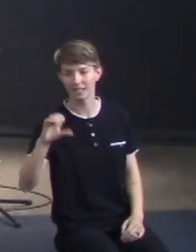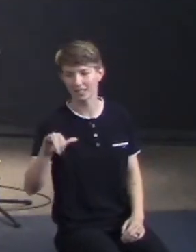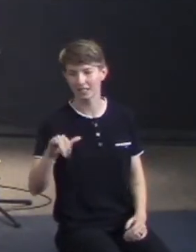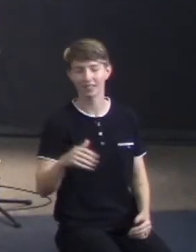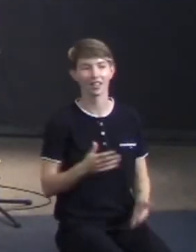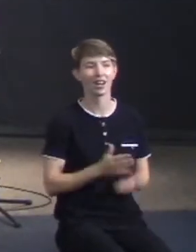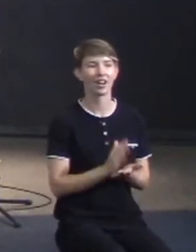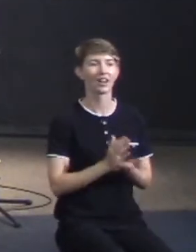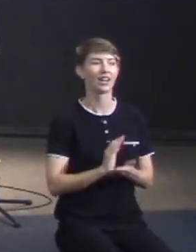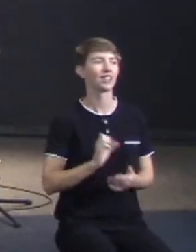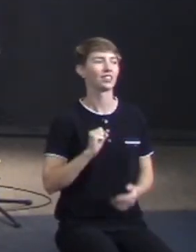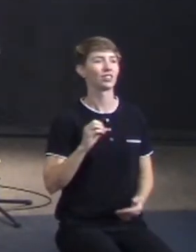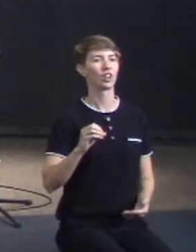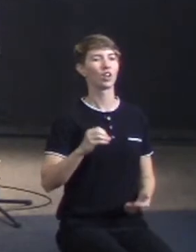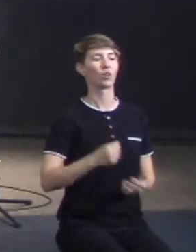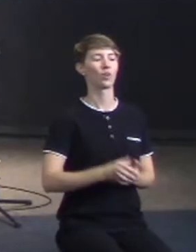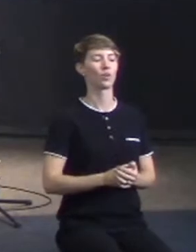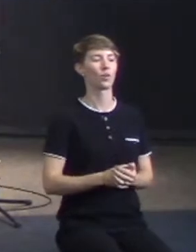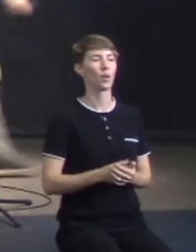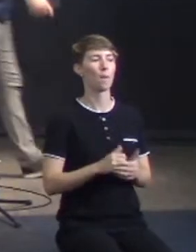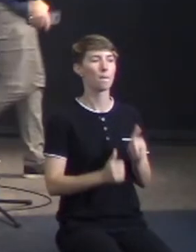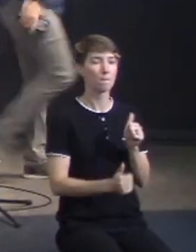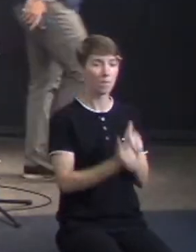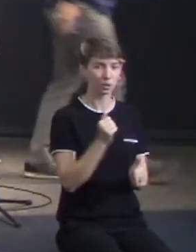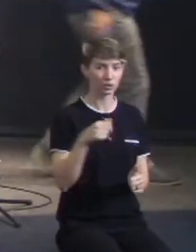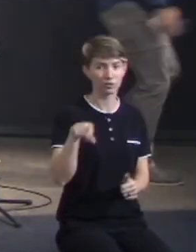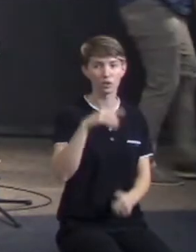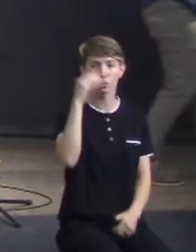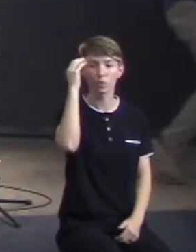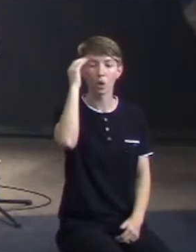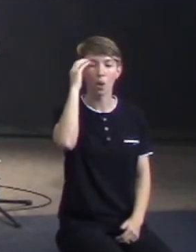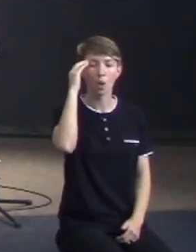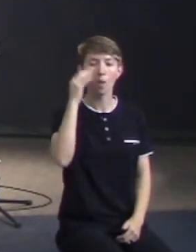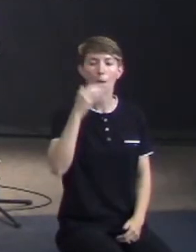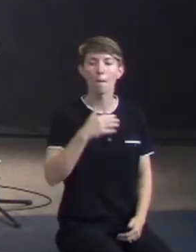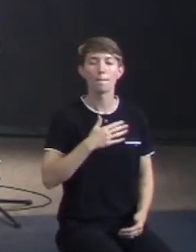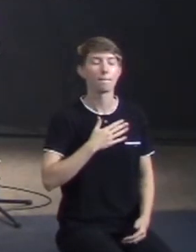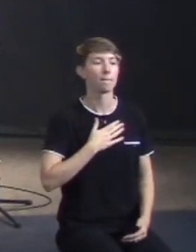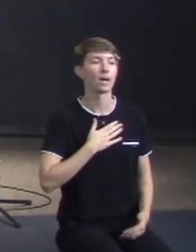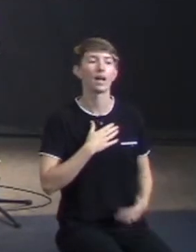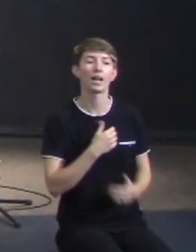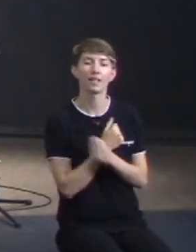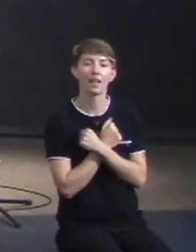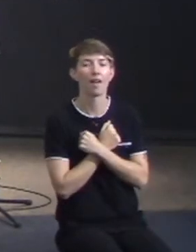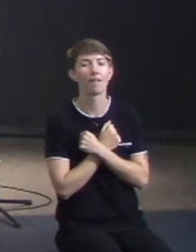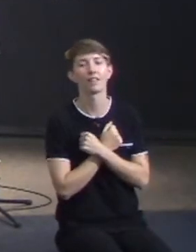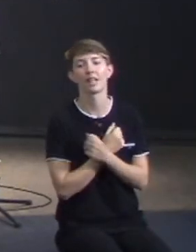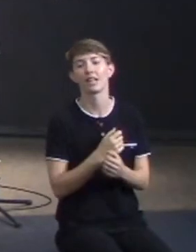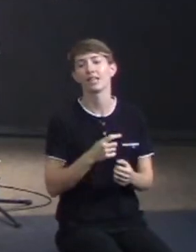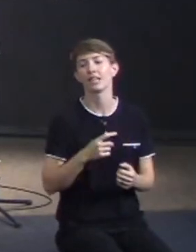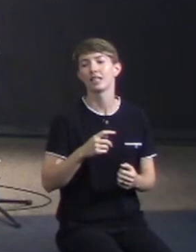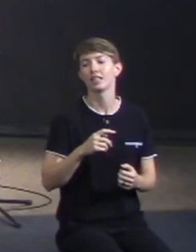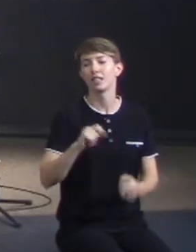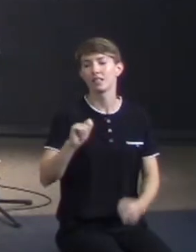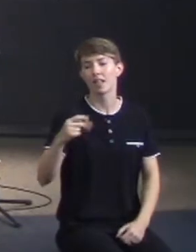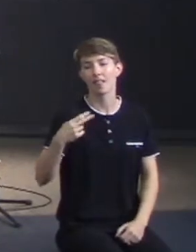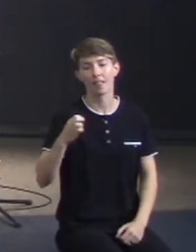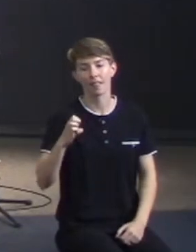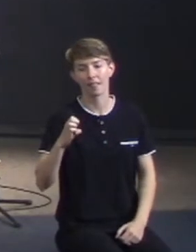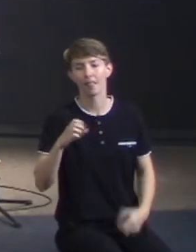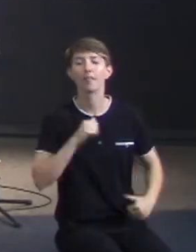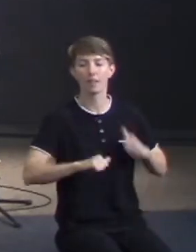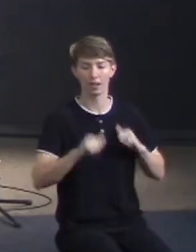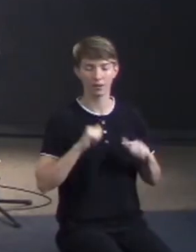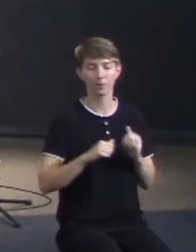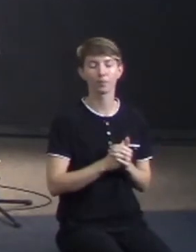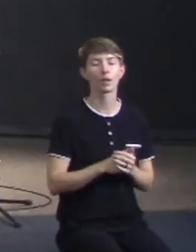All right. So most of you know my love is theater. And most of you know I love kids.